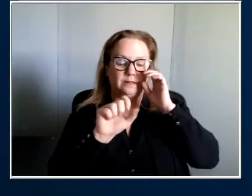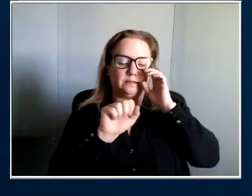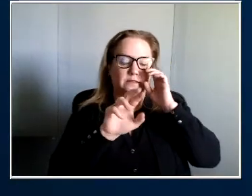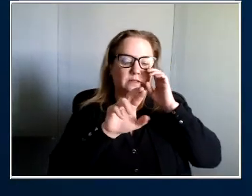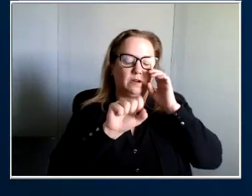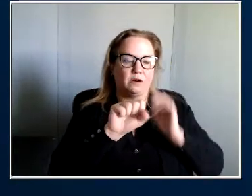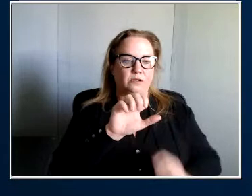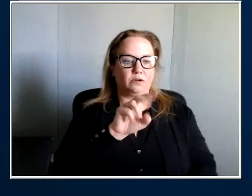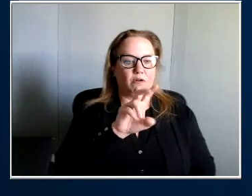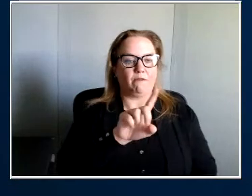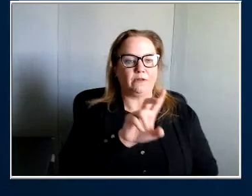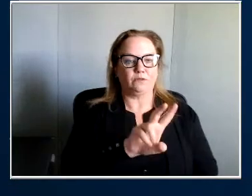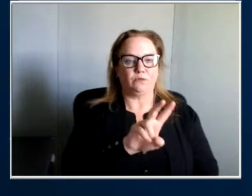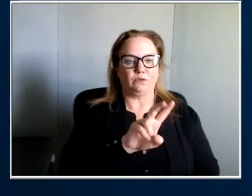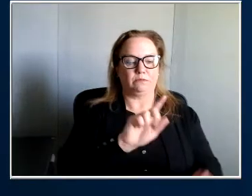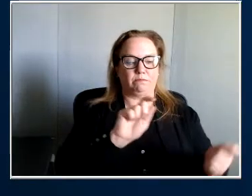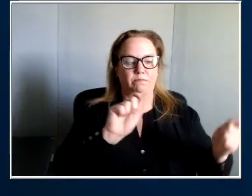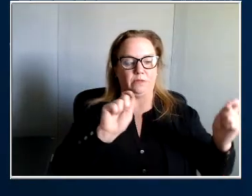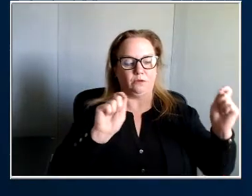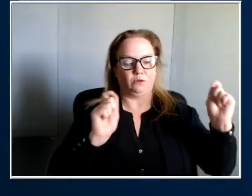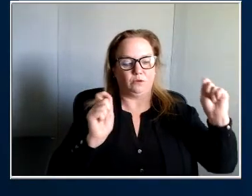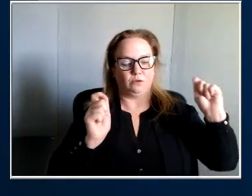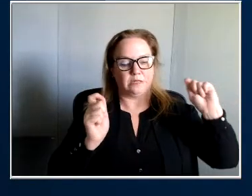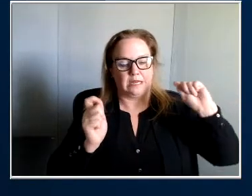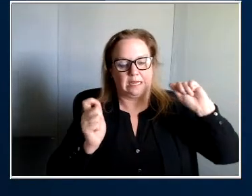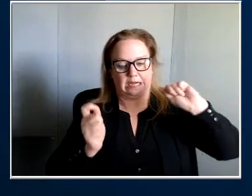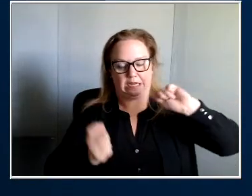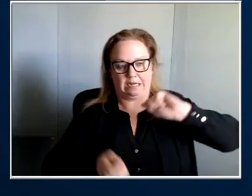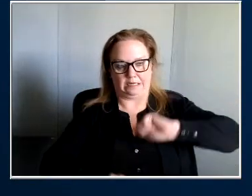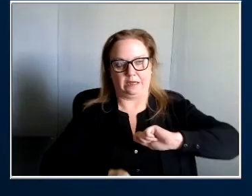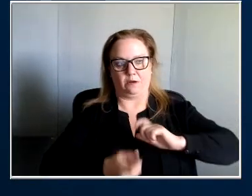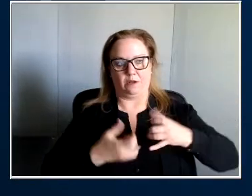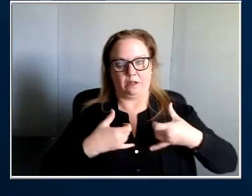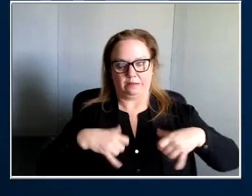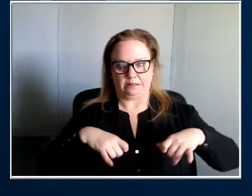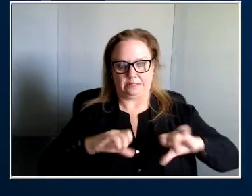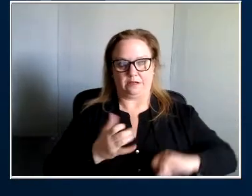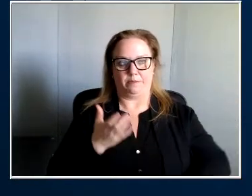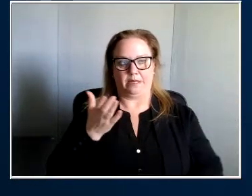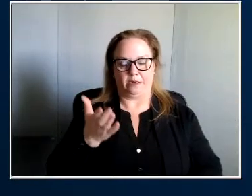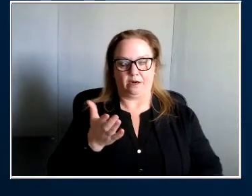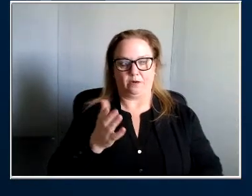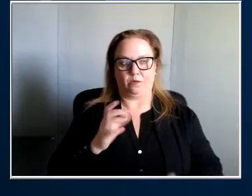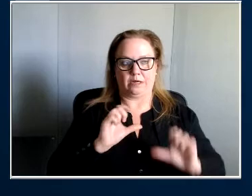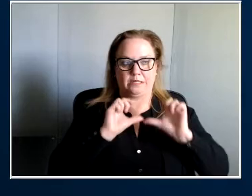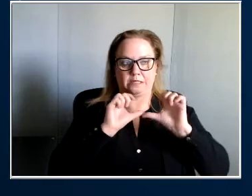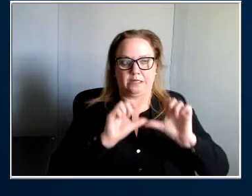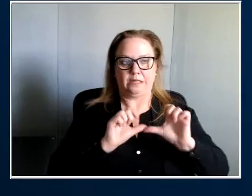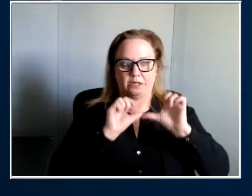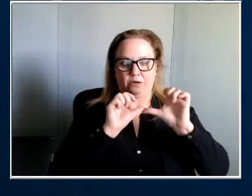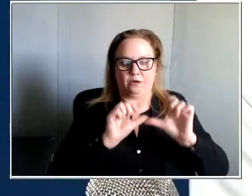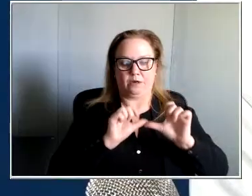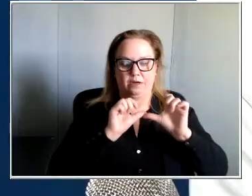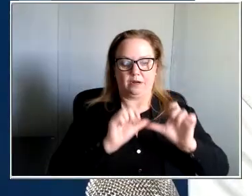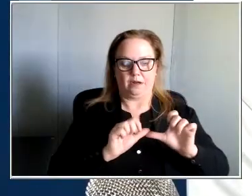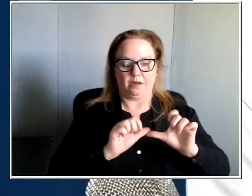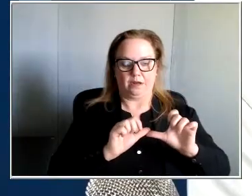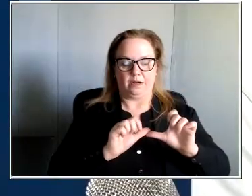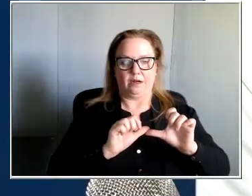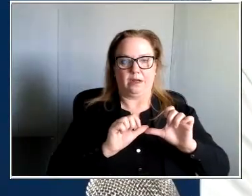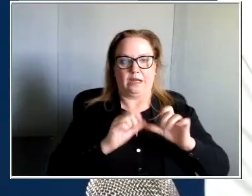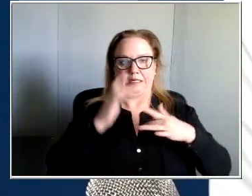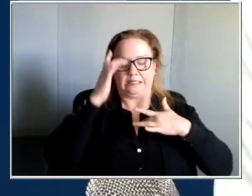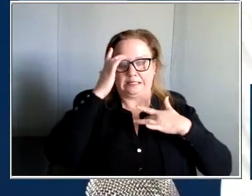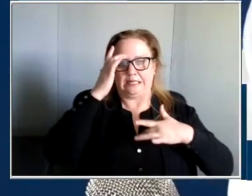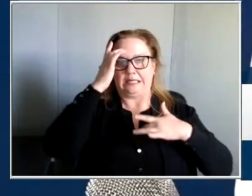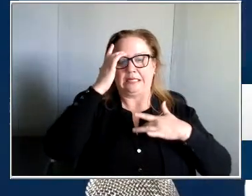SARS-CoV-2 continues to mutate and change. It will continue to be here and we are going to continue to have it be a communicable disease. And